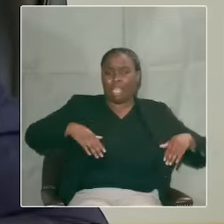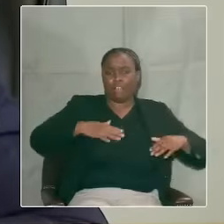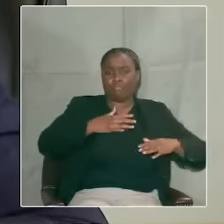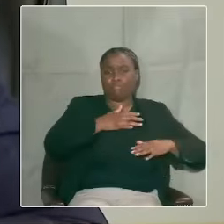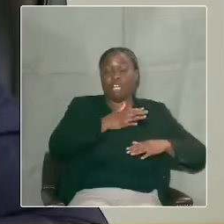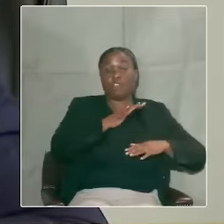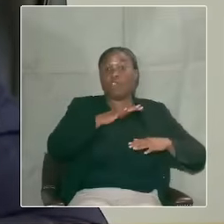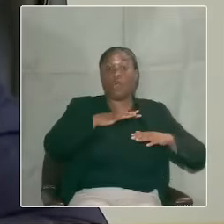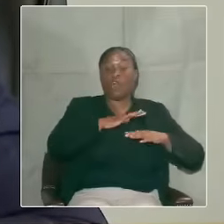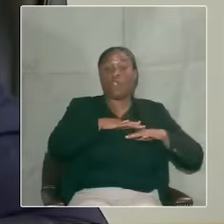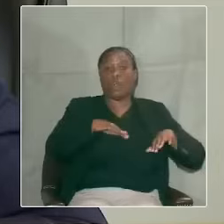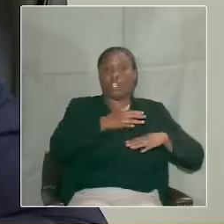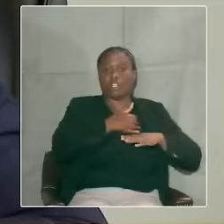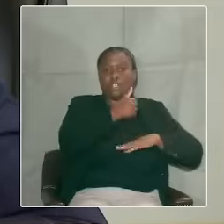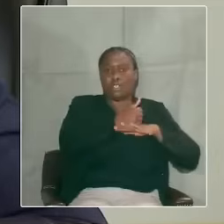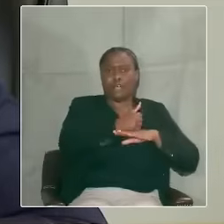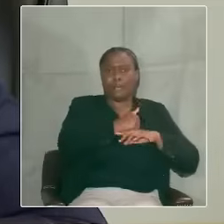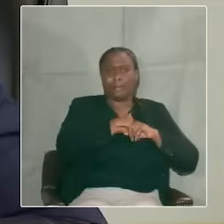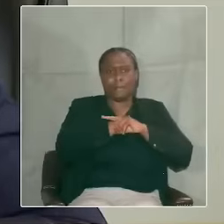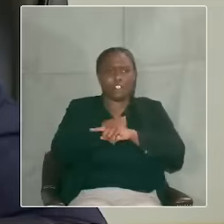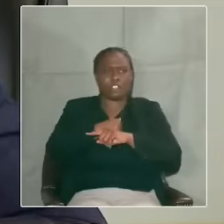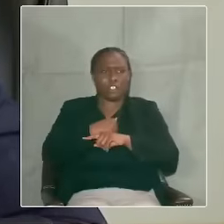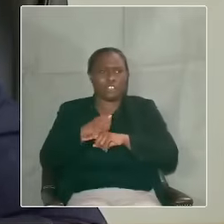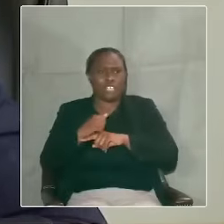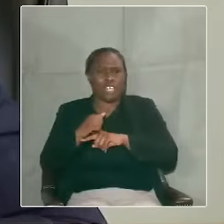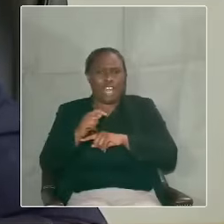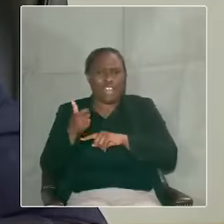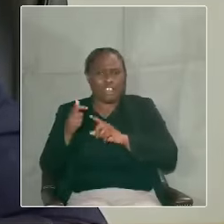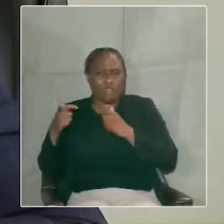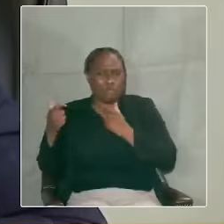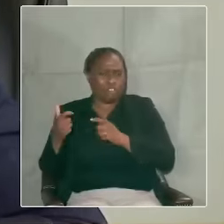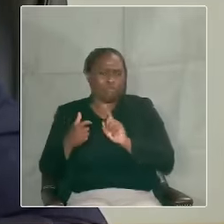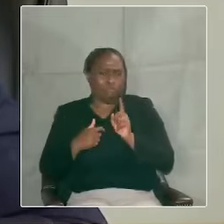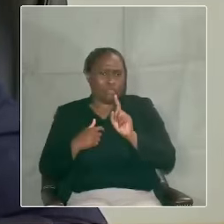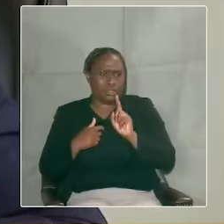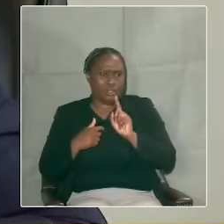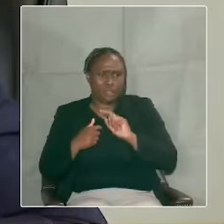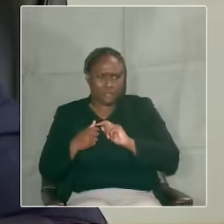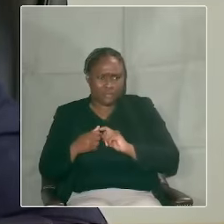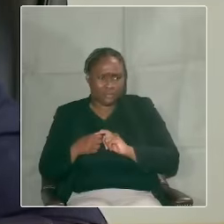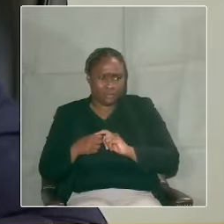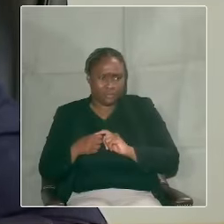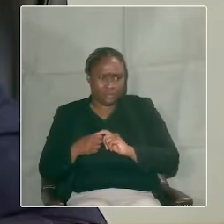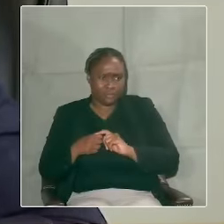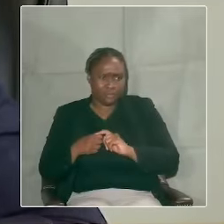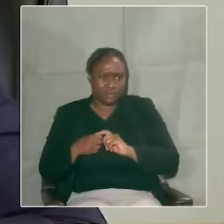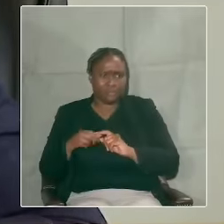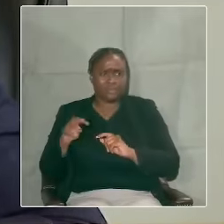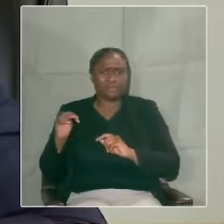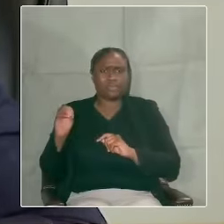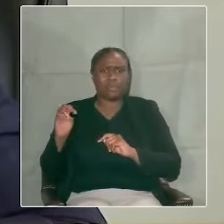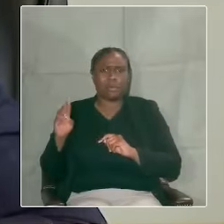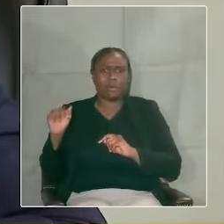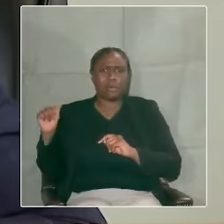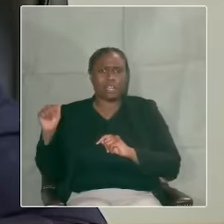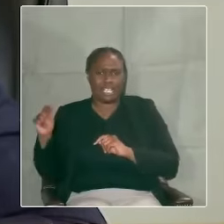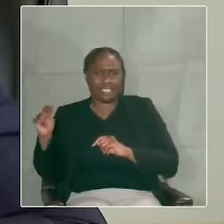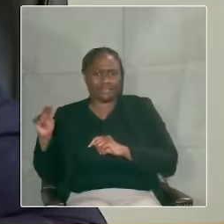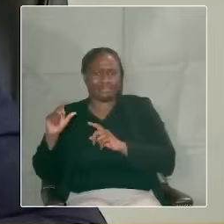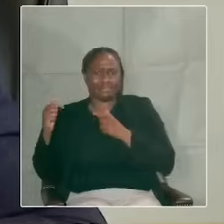a result of the Moerane Commission. The results of the report of Moerane Commission came out